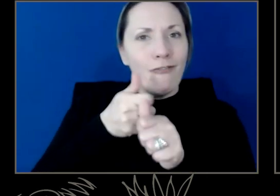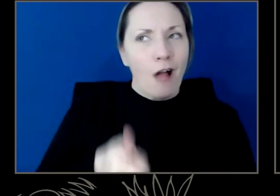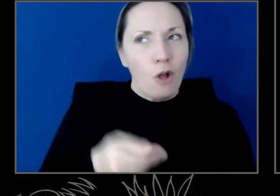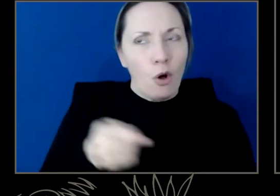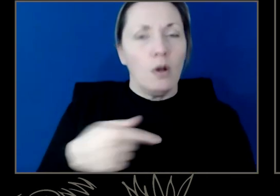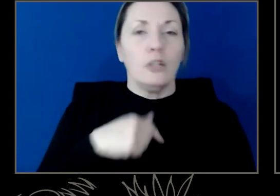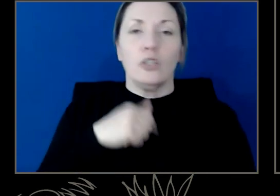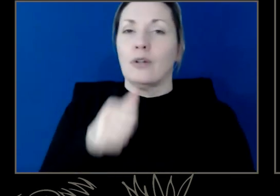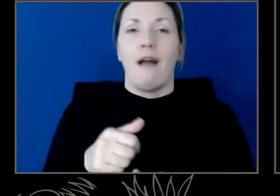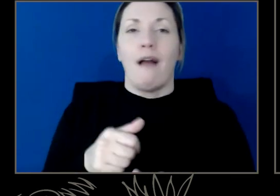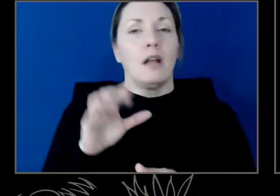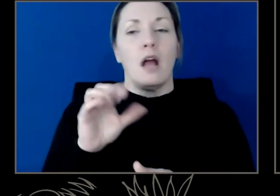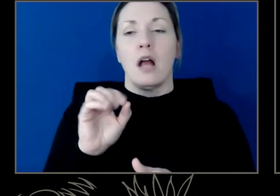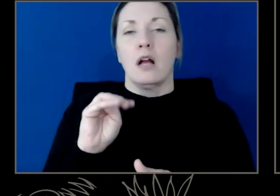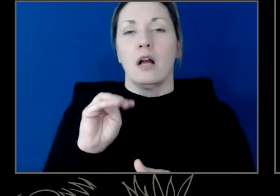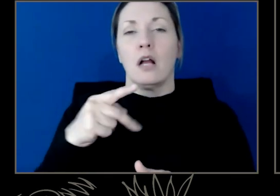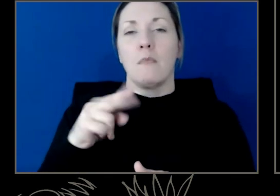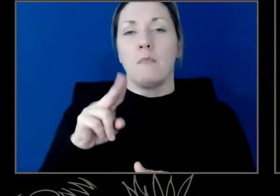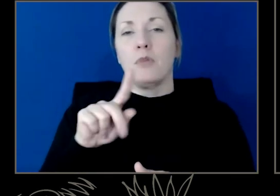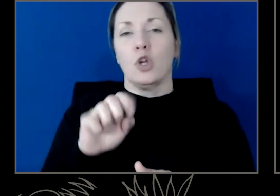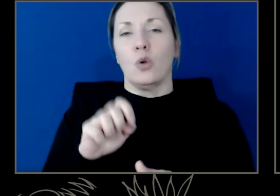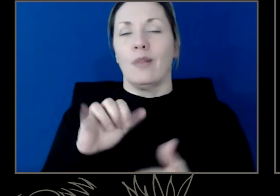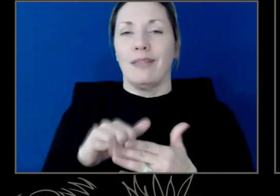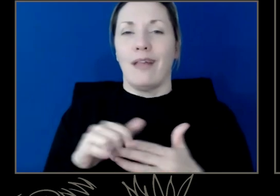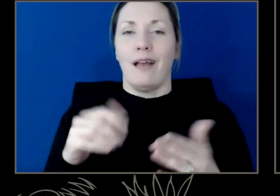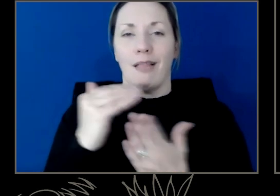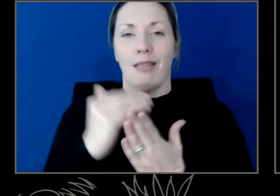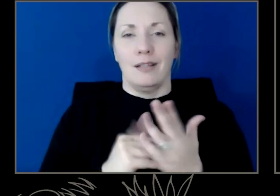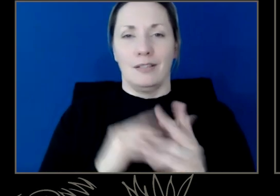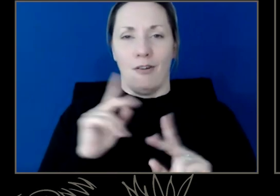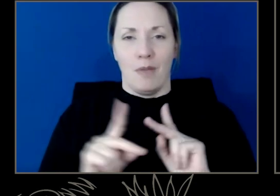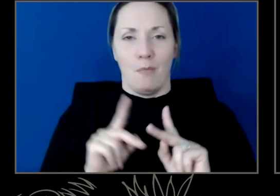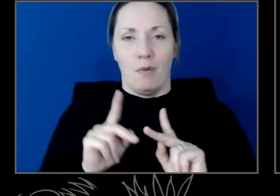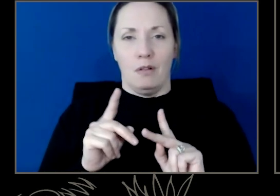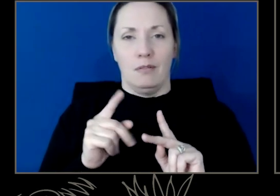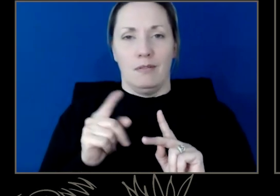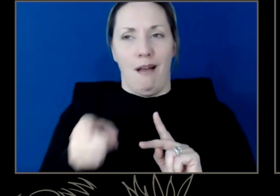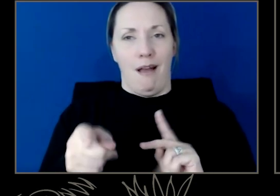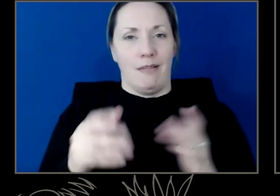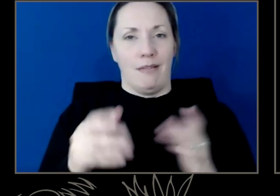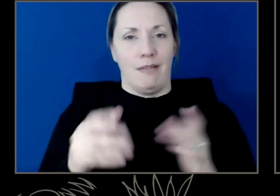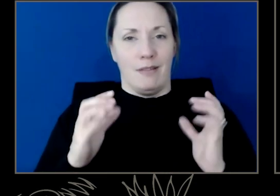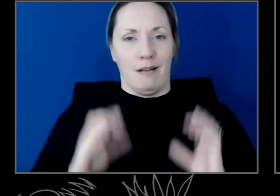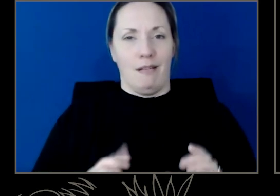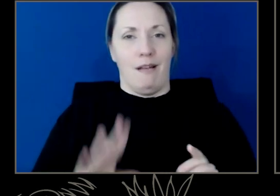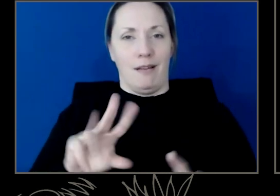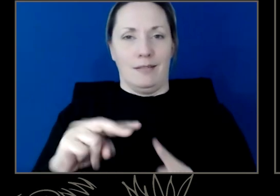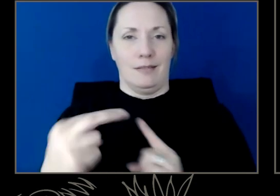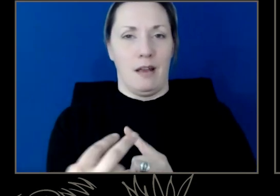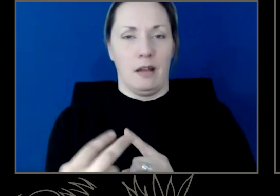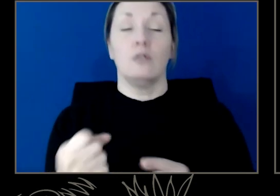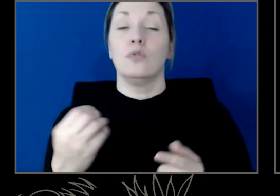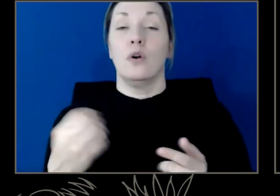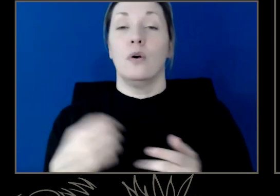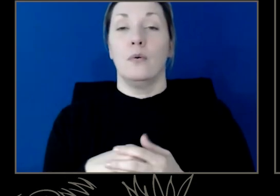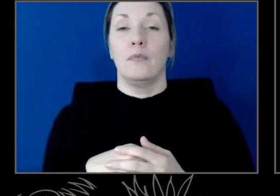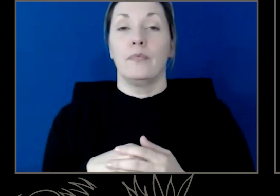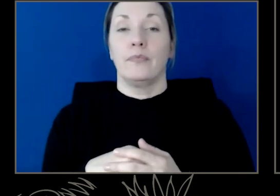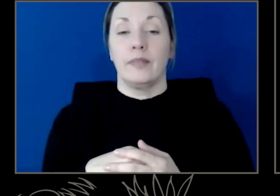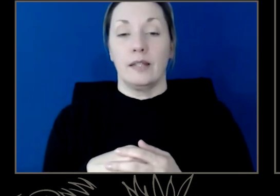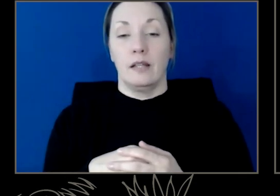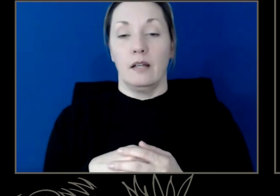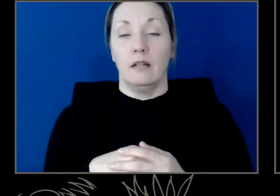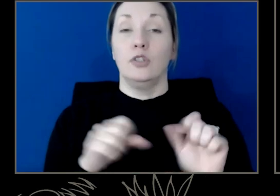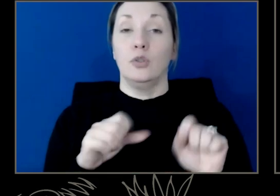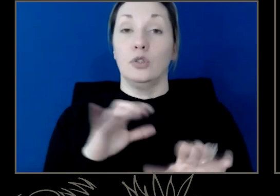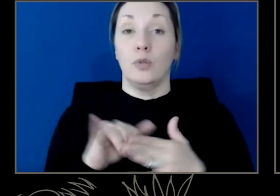going to compute that list of people on the client side, right? So you do that in your